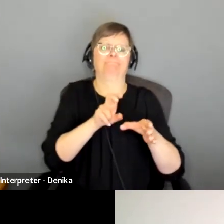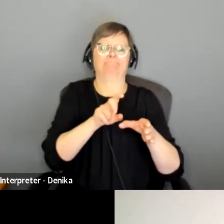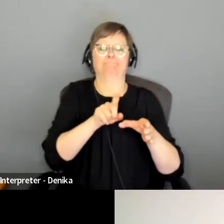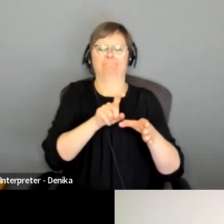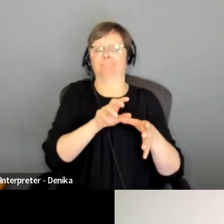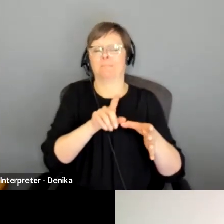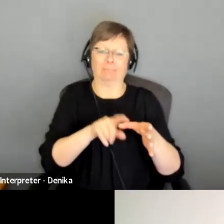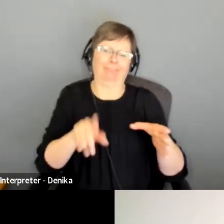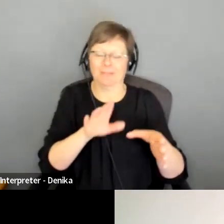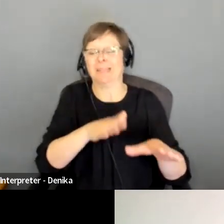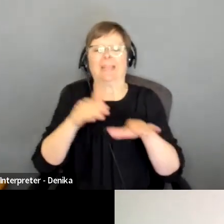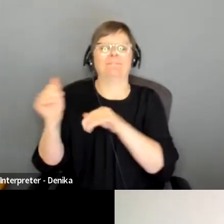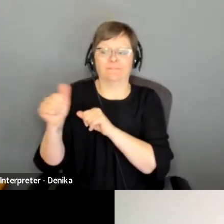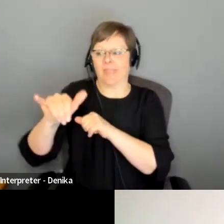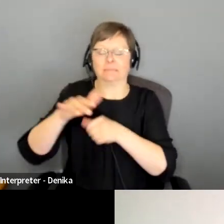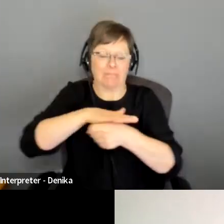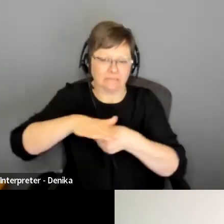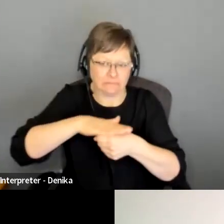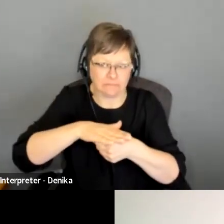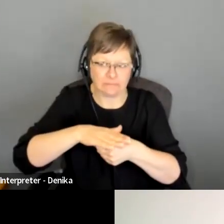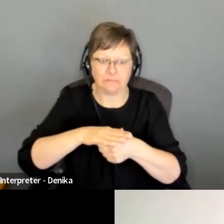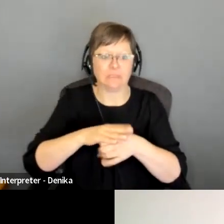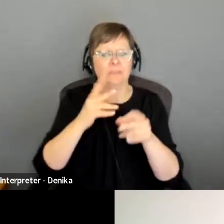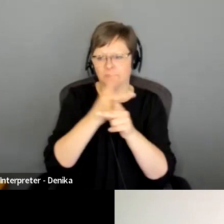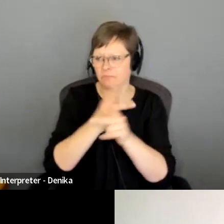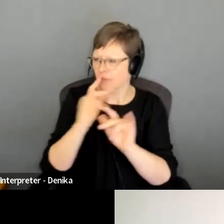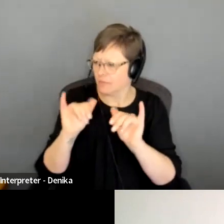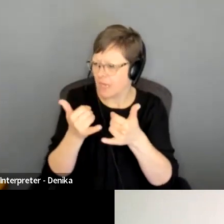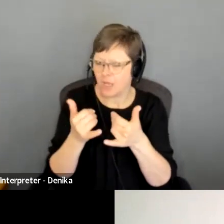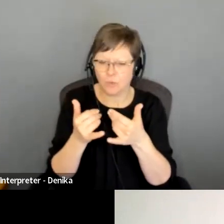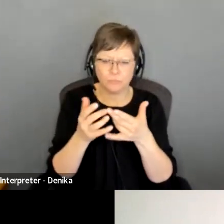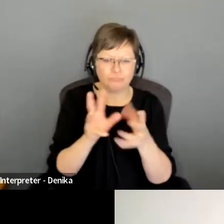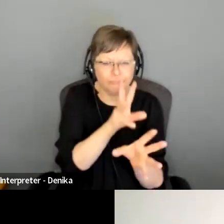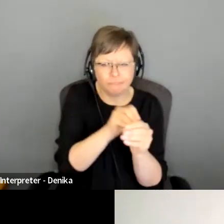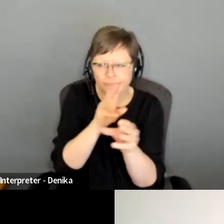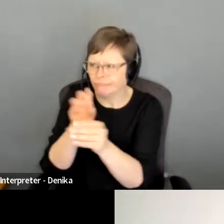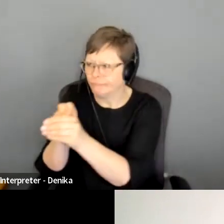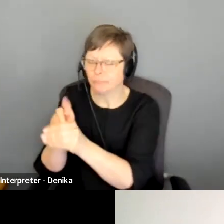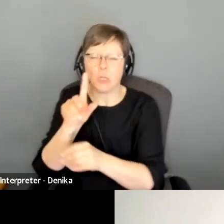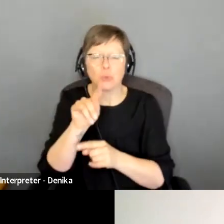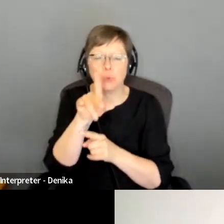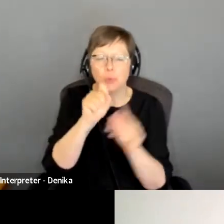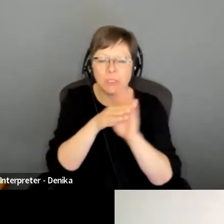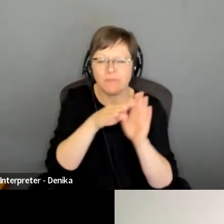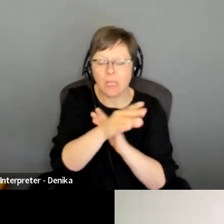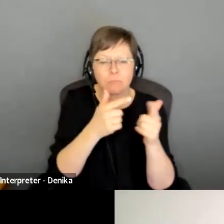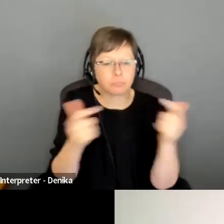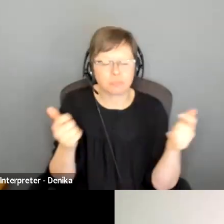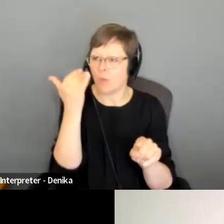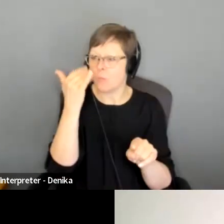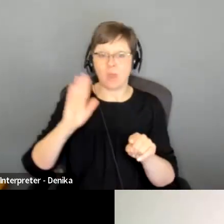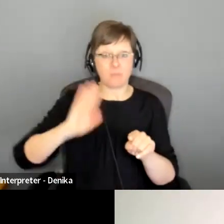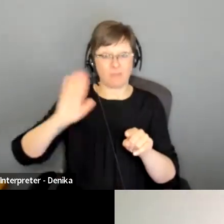To recognize and articulate behavioral situations and gain tools to engage because they felt ineffective in